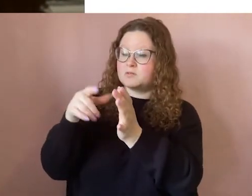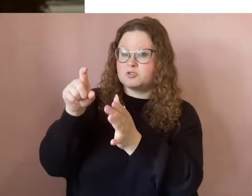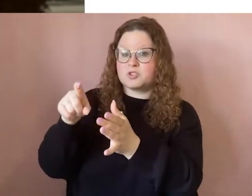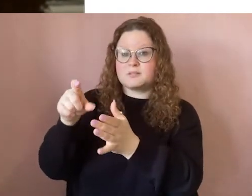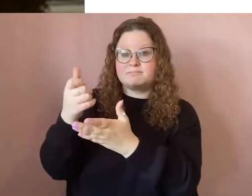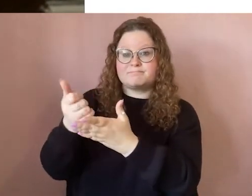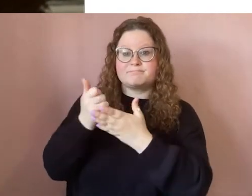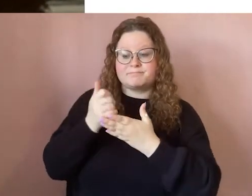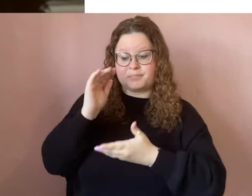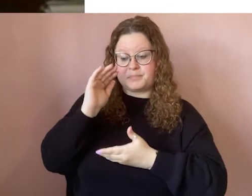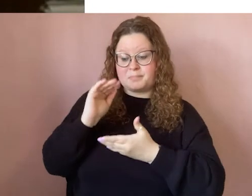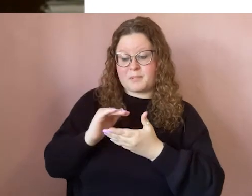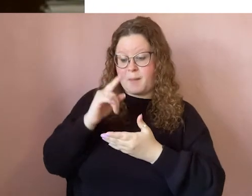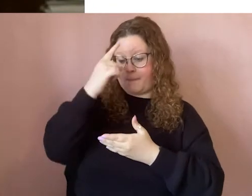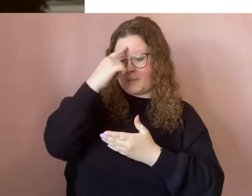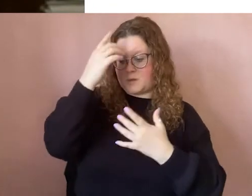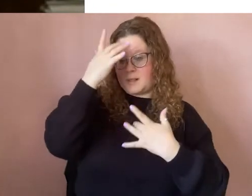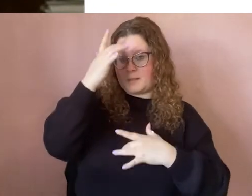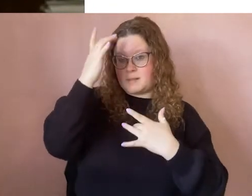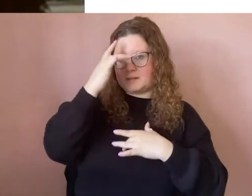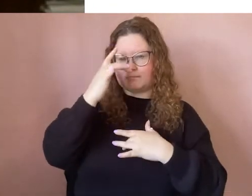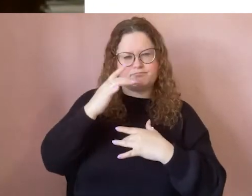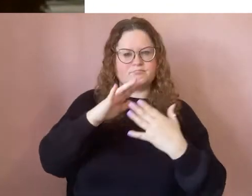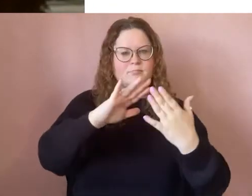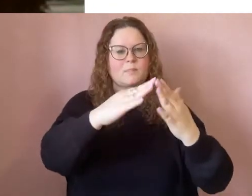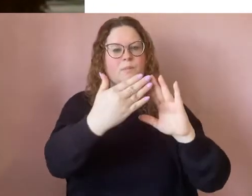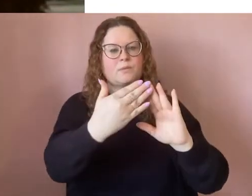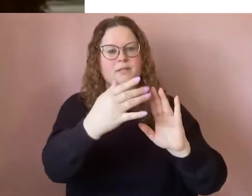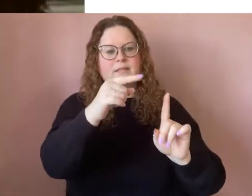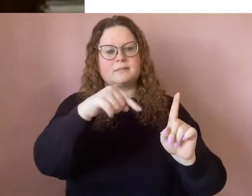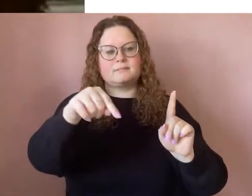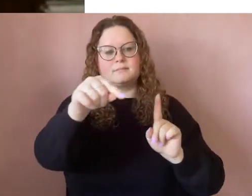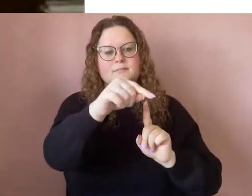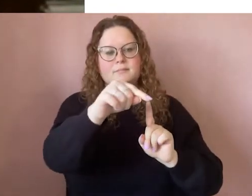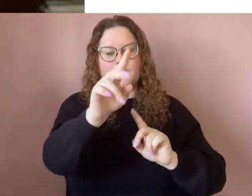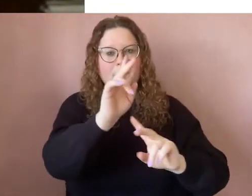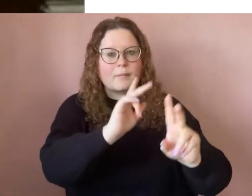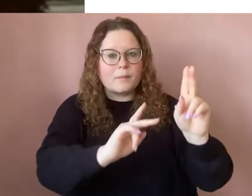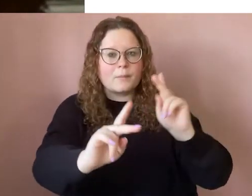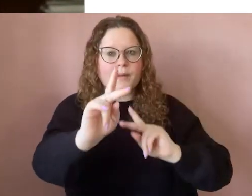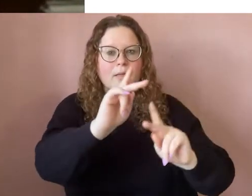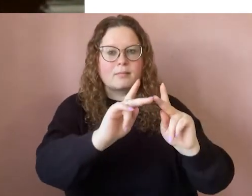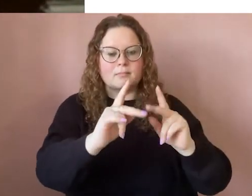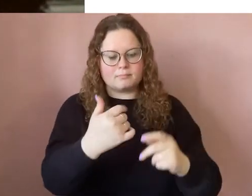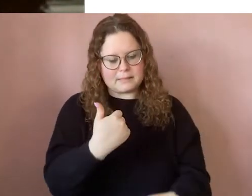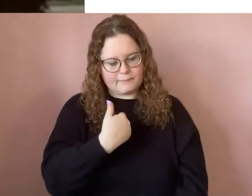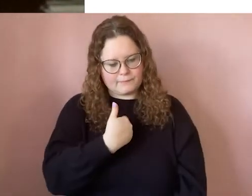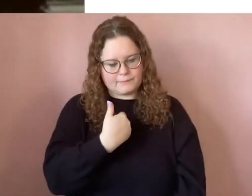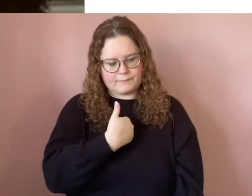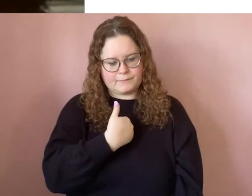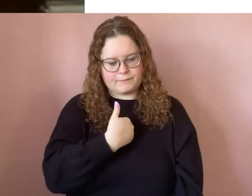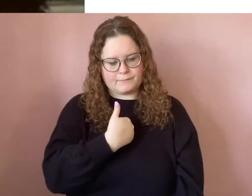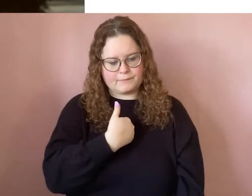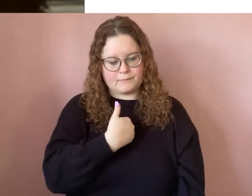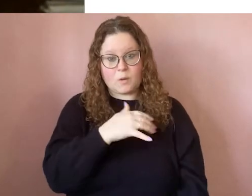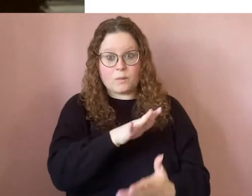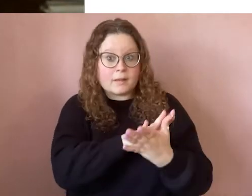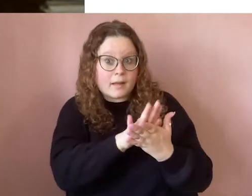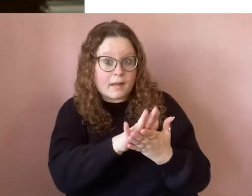mental illness. Look within the community. Look within ourselves. How we treat each